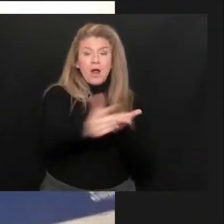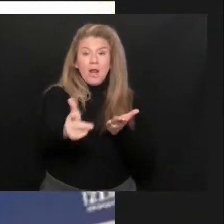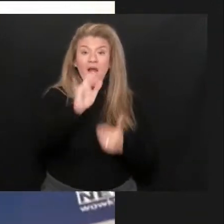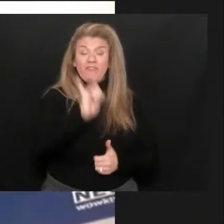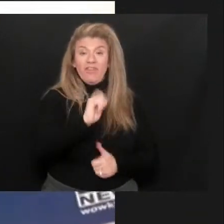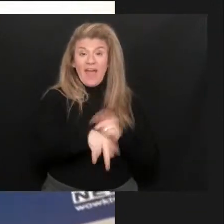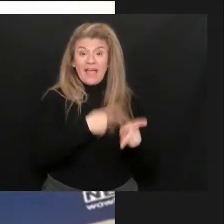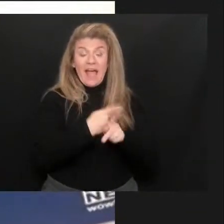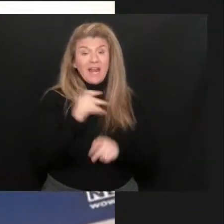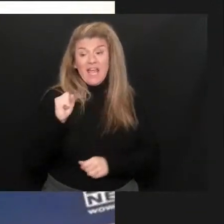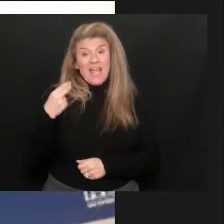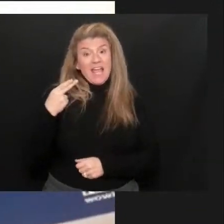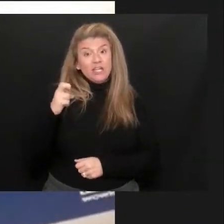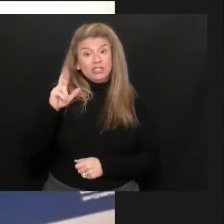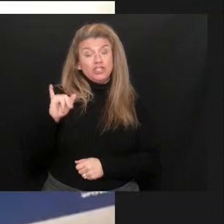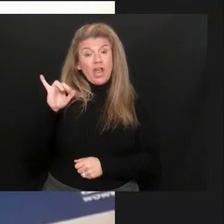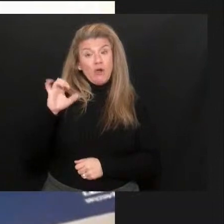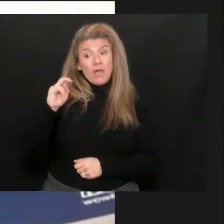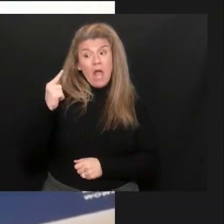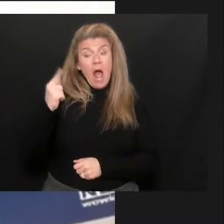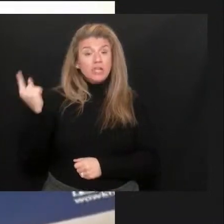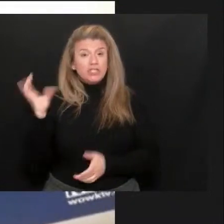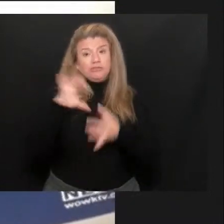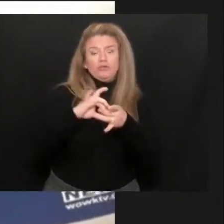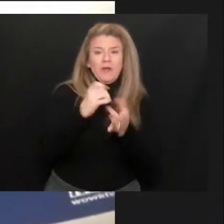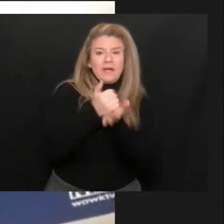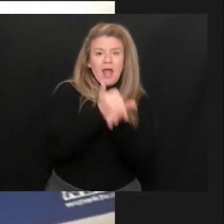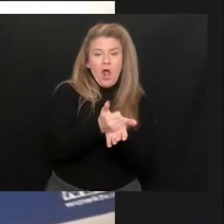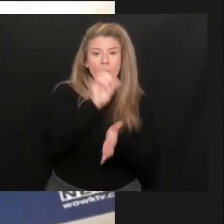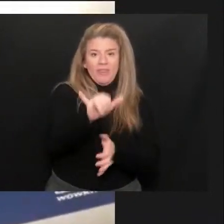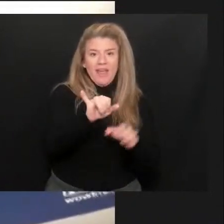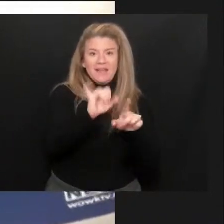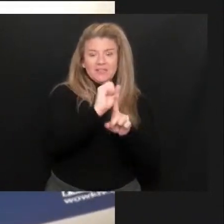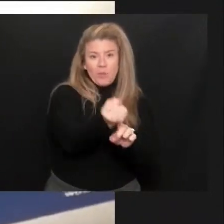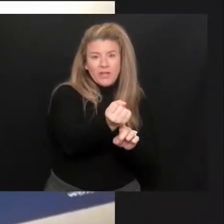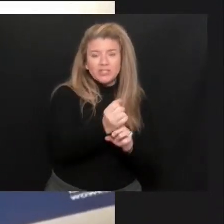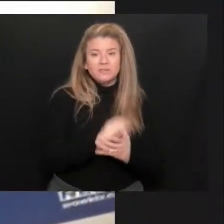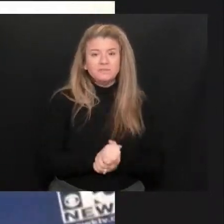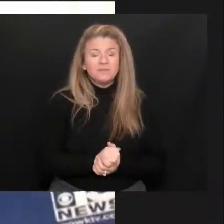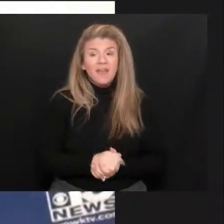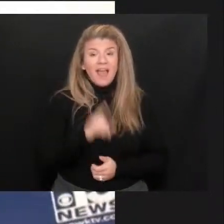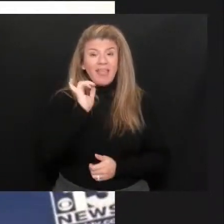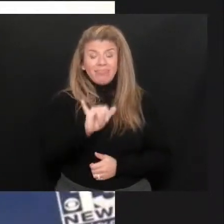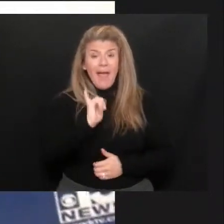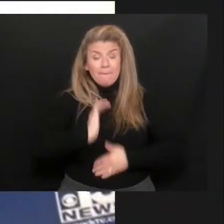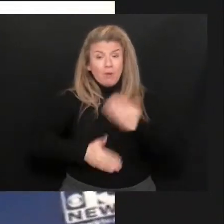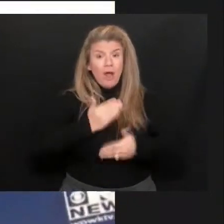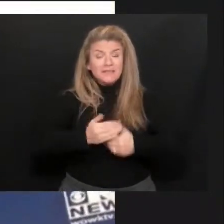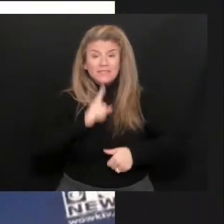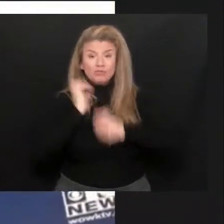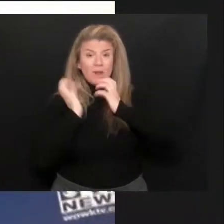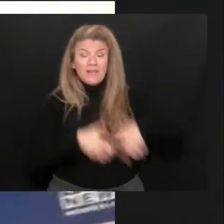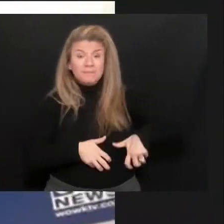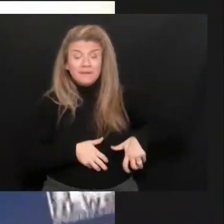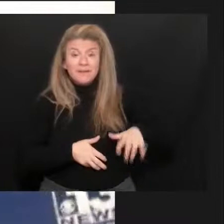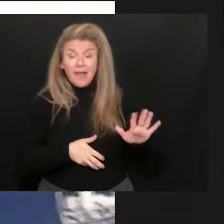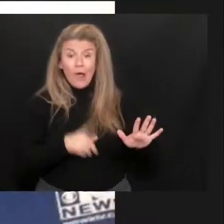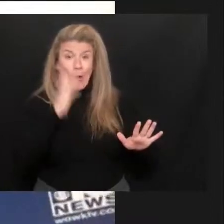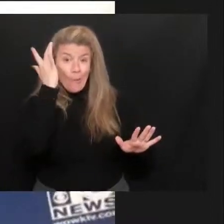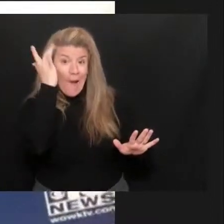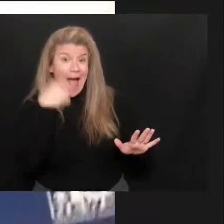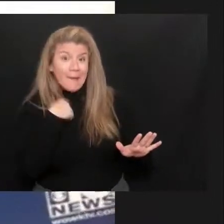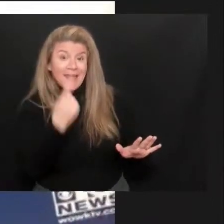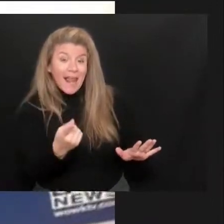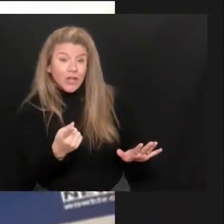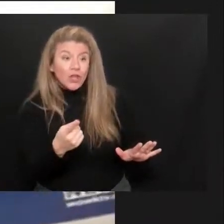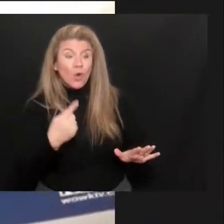Sherry Young is coordinating with us with the Charleston Kanawha Health Department. It's a very seamless process. I put that out there because all we did was ask and it got set up.